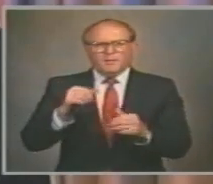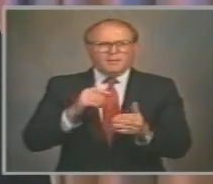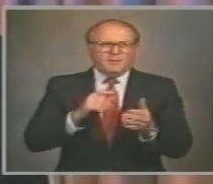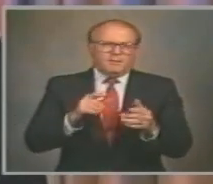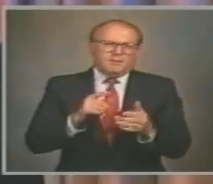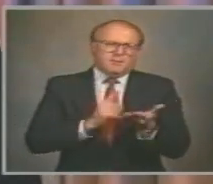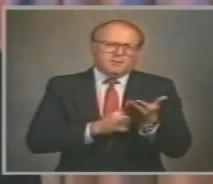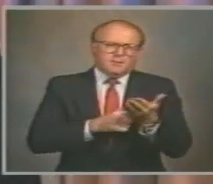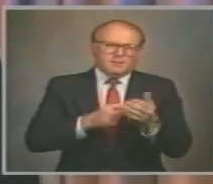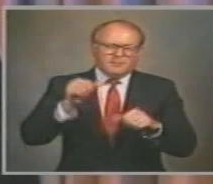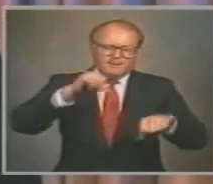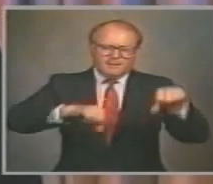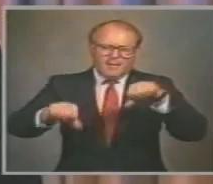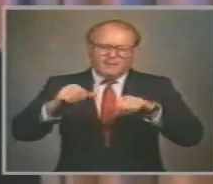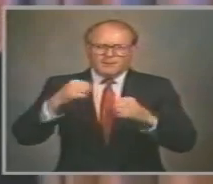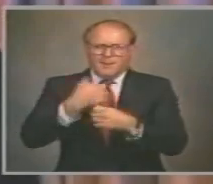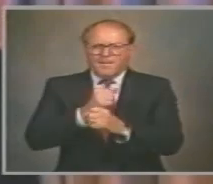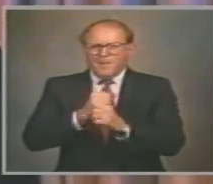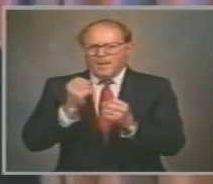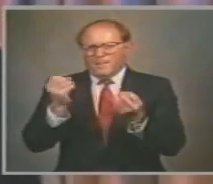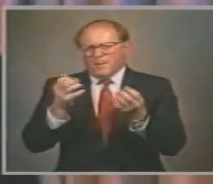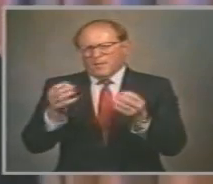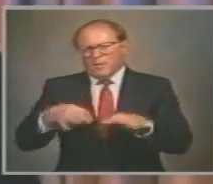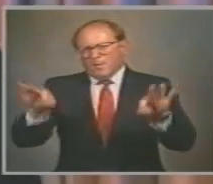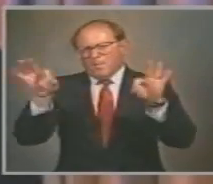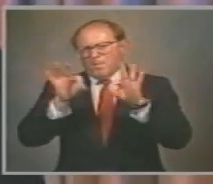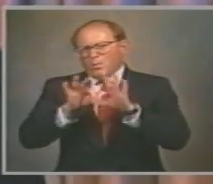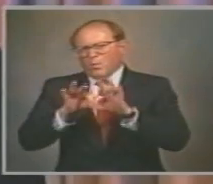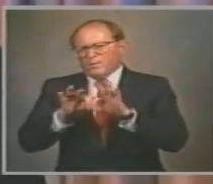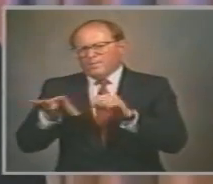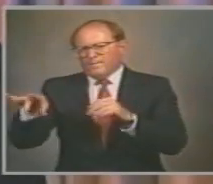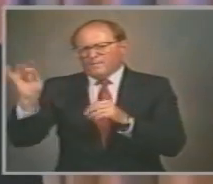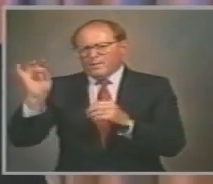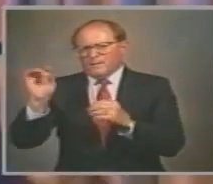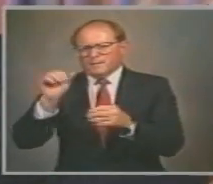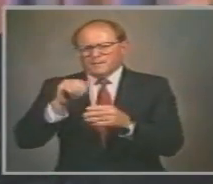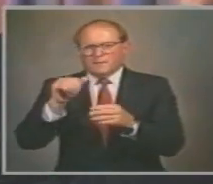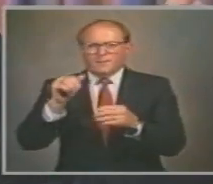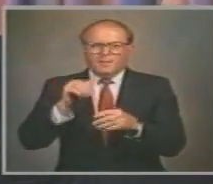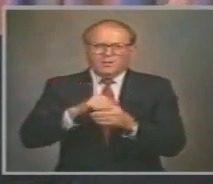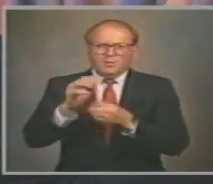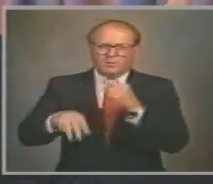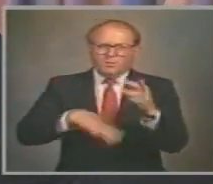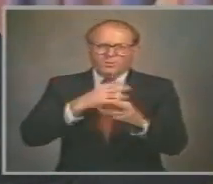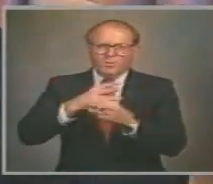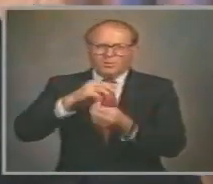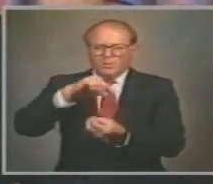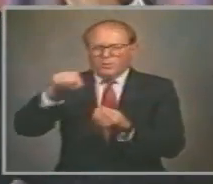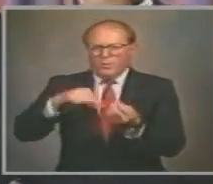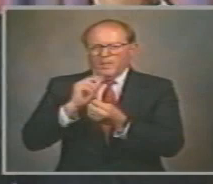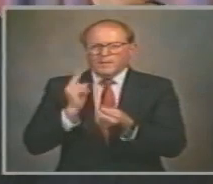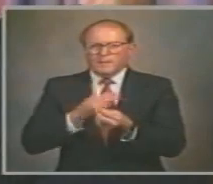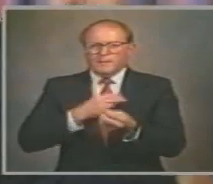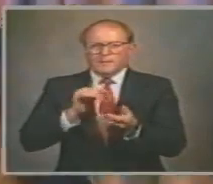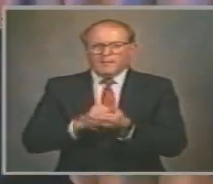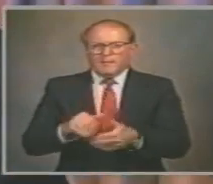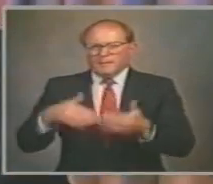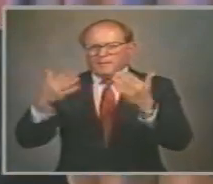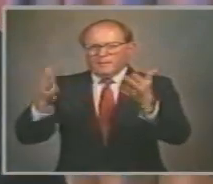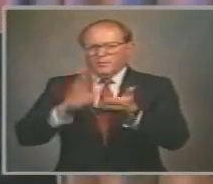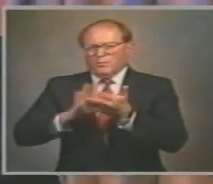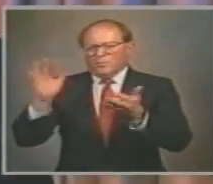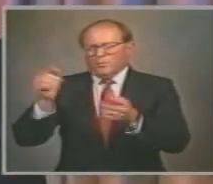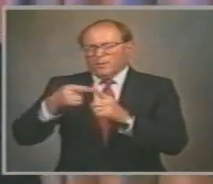earlier, science has made many very valuable discoveries of realities in the world around us, which give glory to